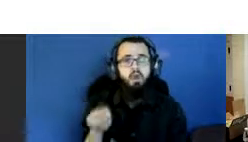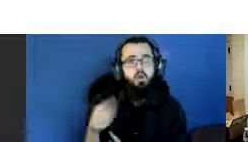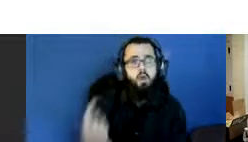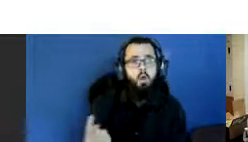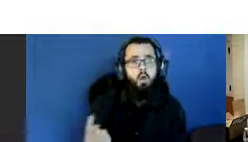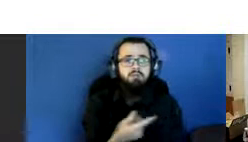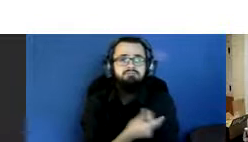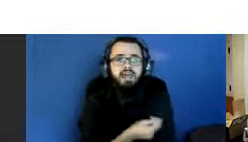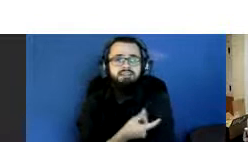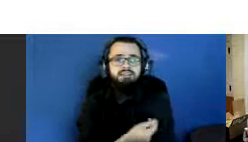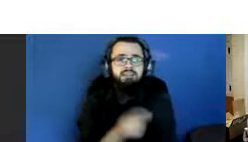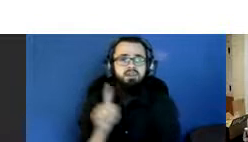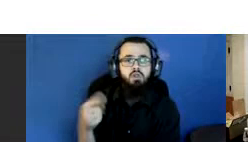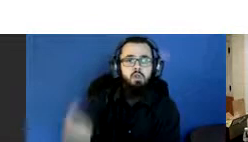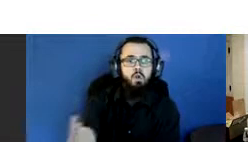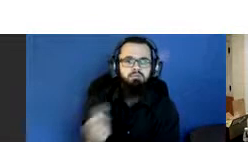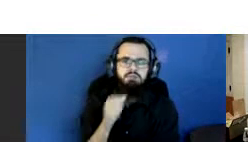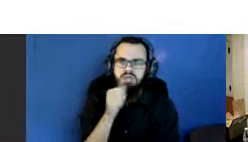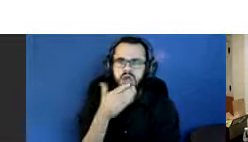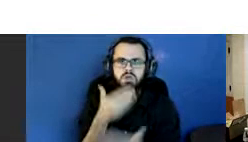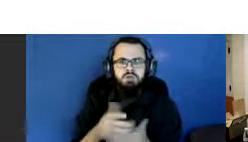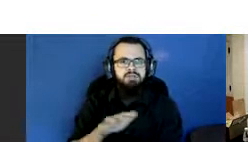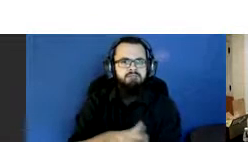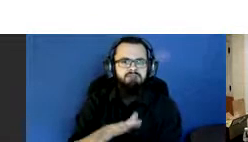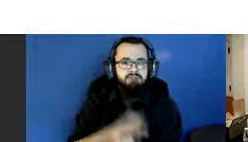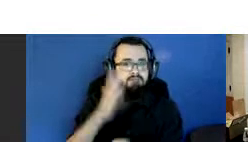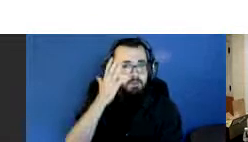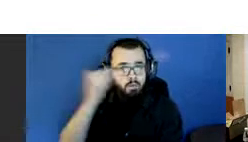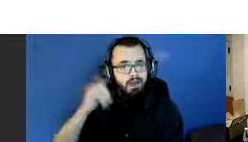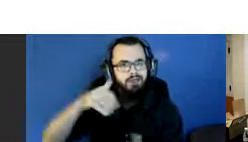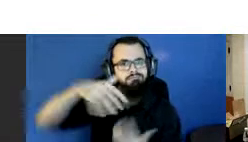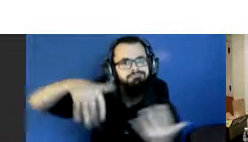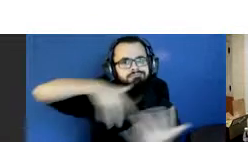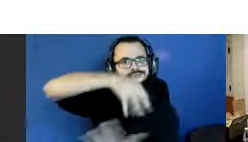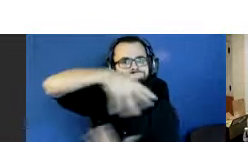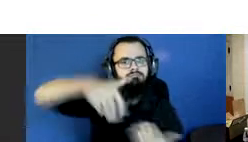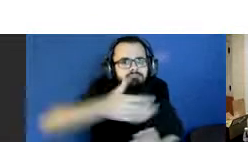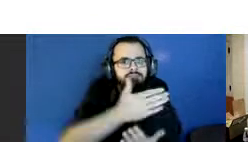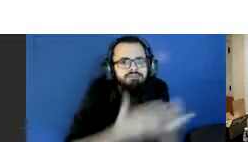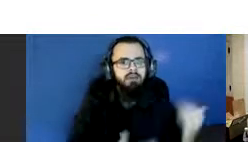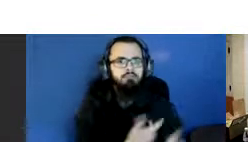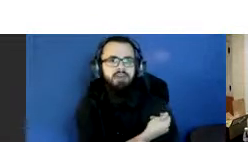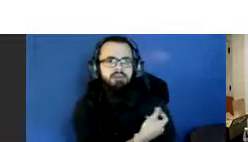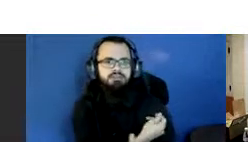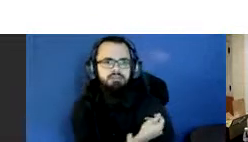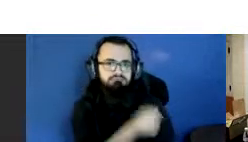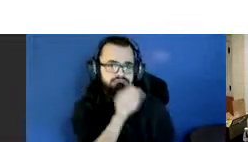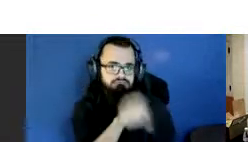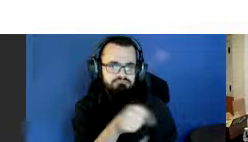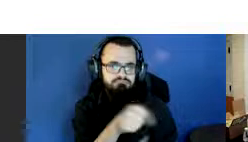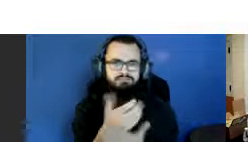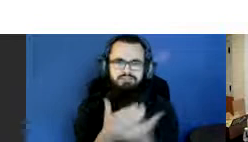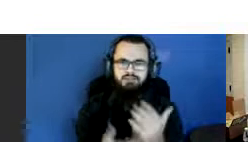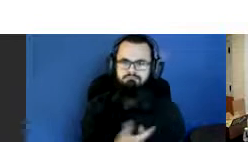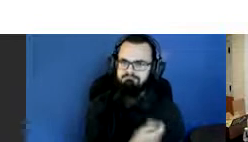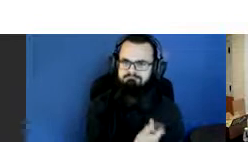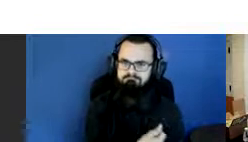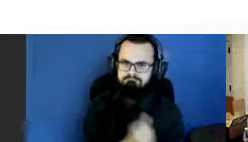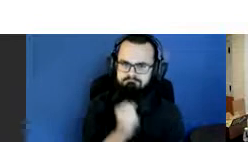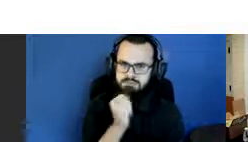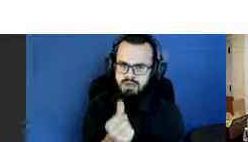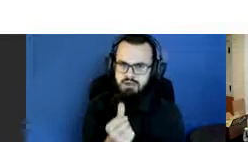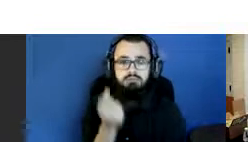environment where we have some people vaccinated and some not. So we still want to continue with physical distancing, hand